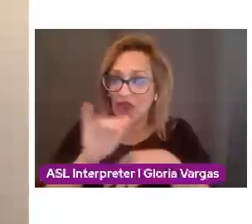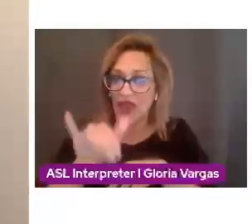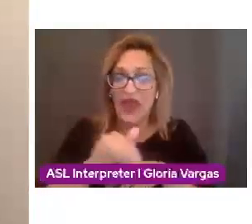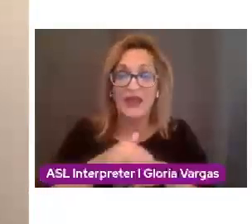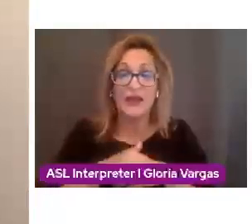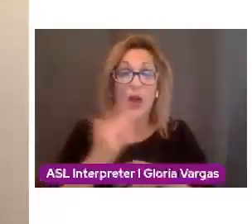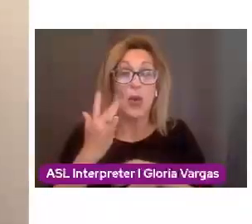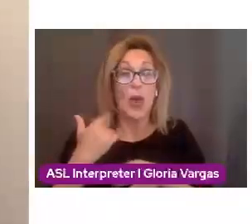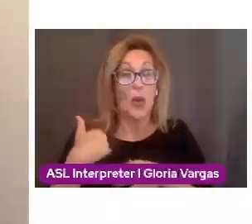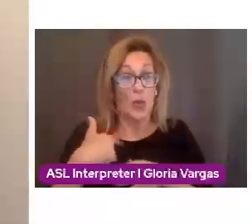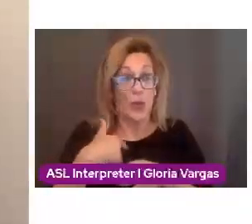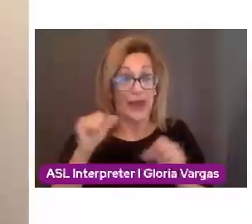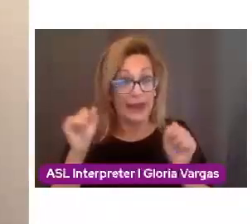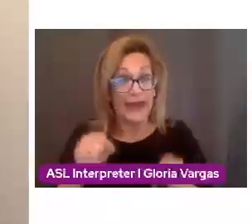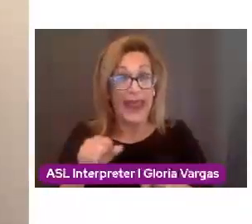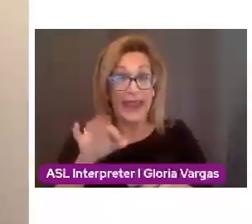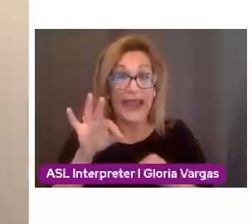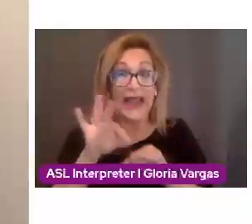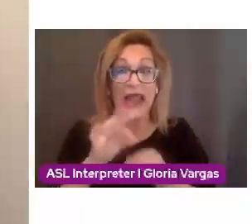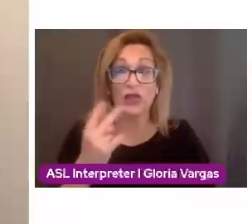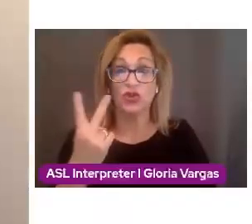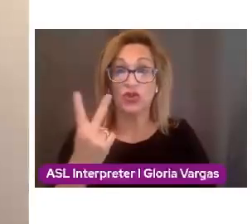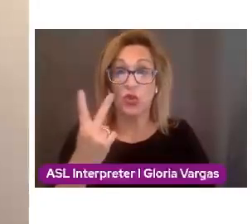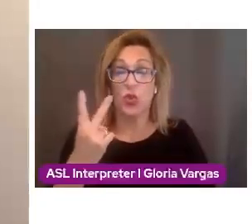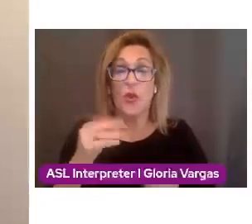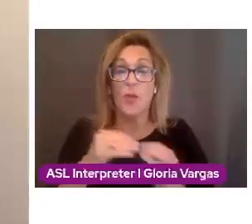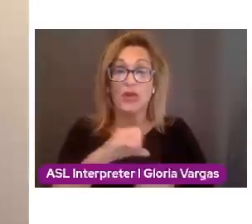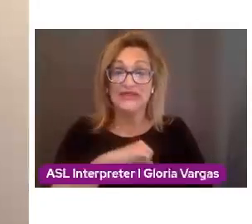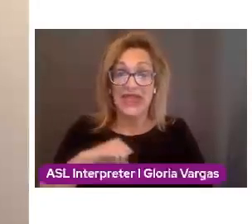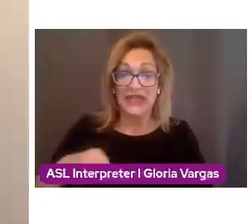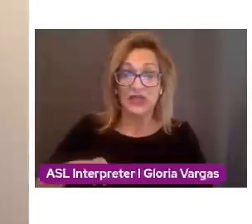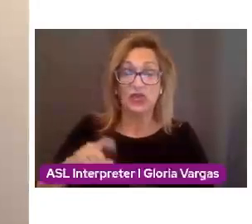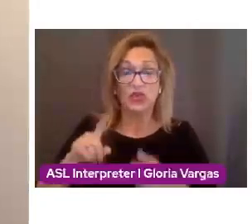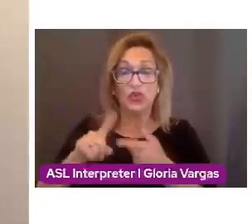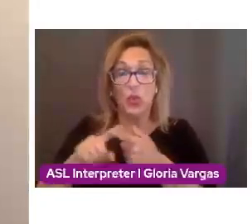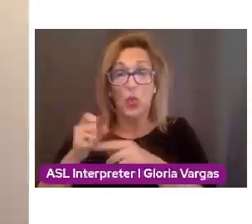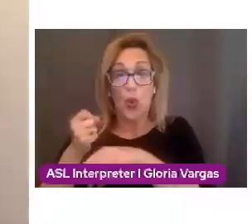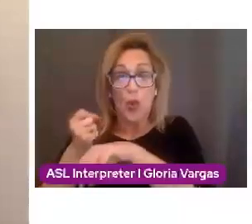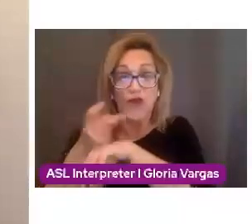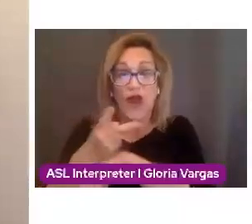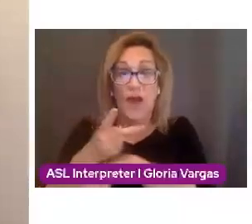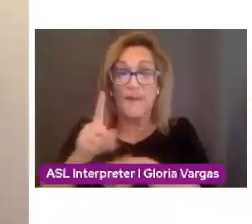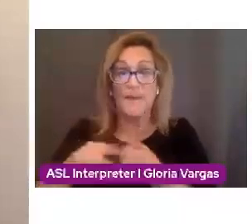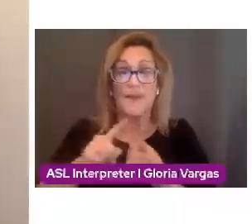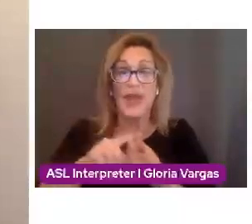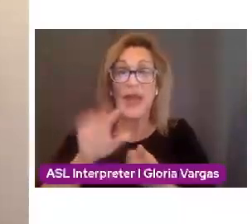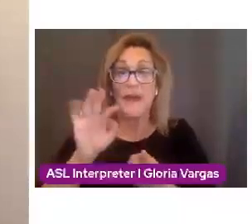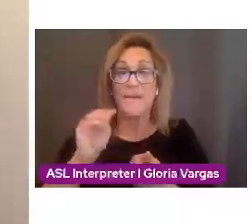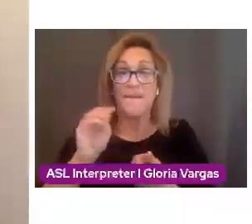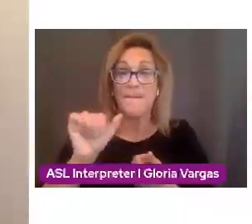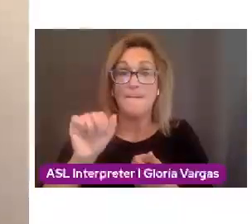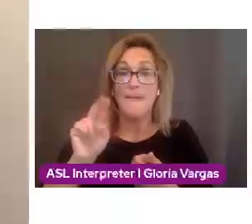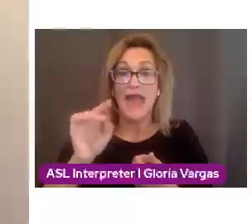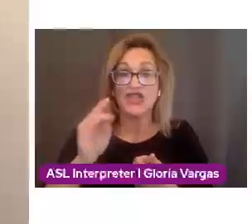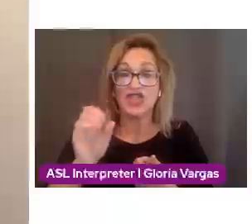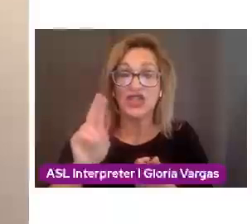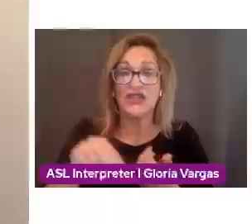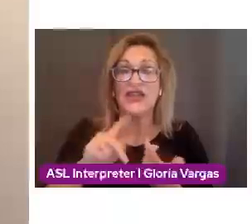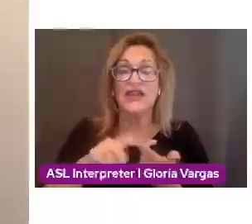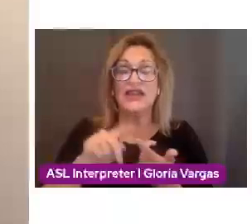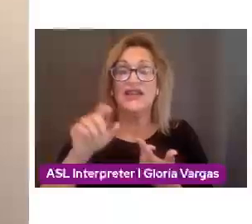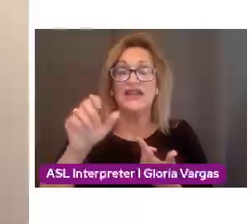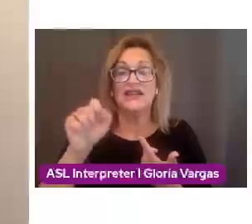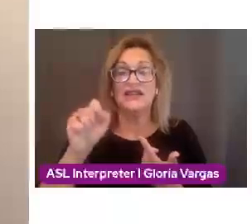2 more senators in order to overcome Manchin and Sinema, I will be the one to tell you honestly